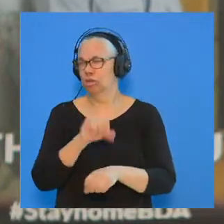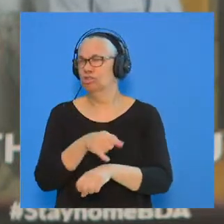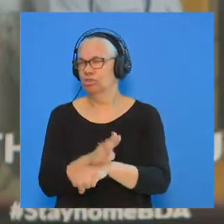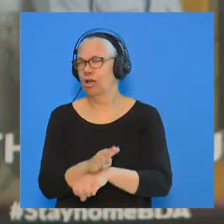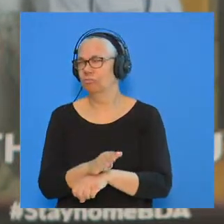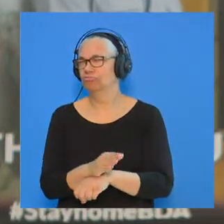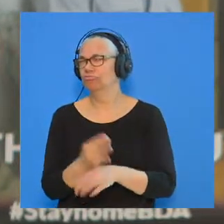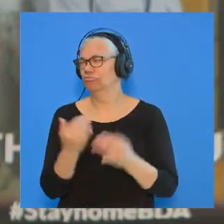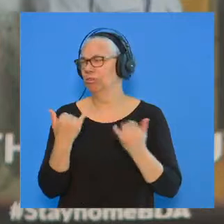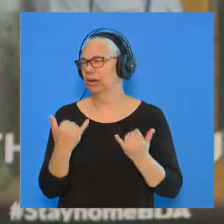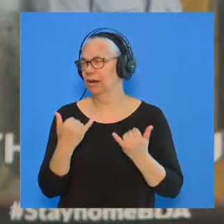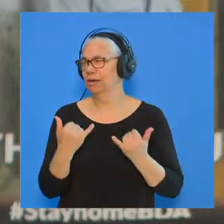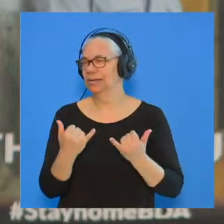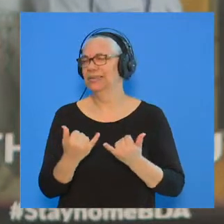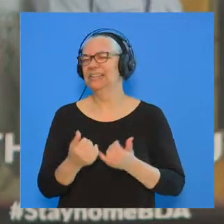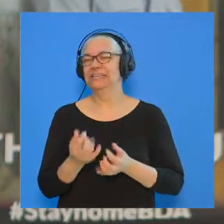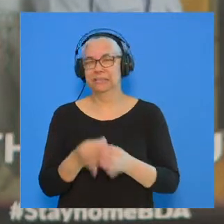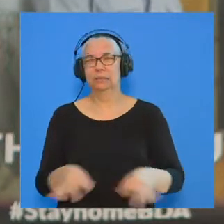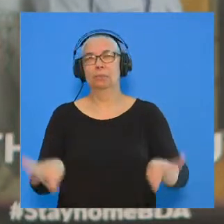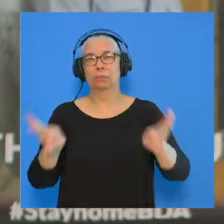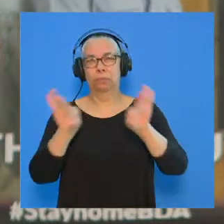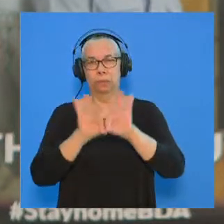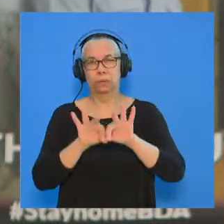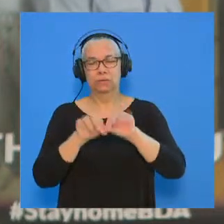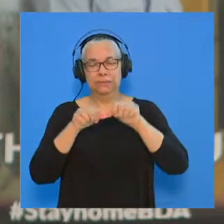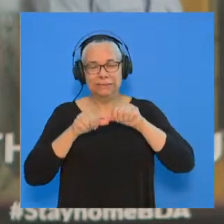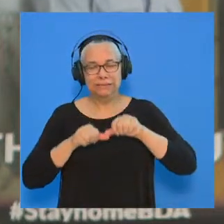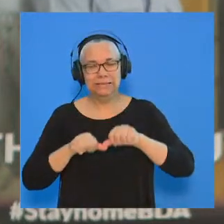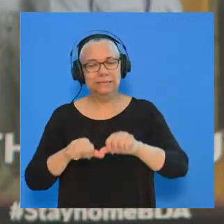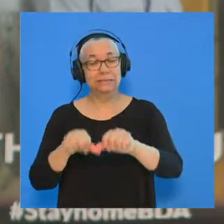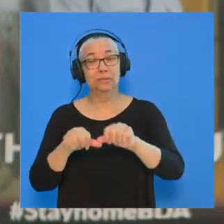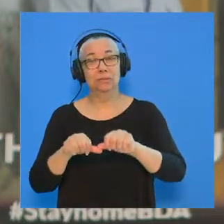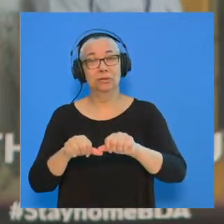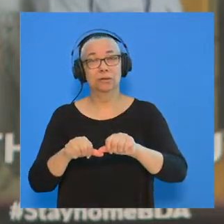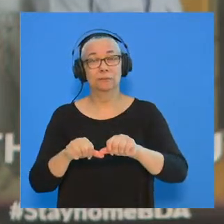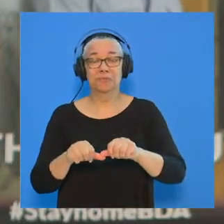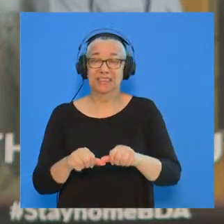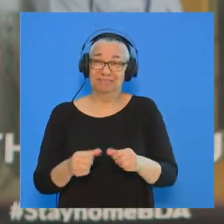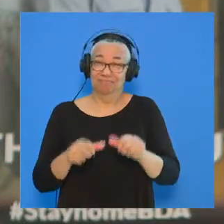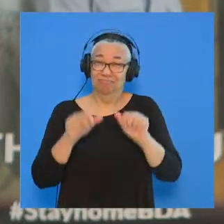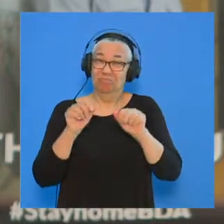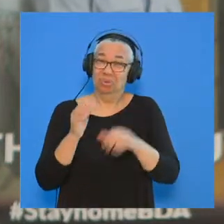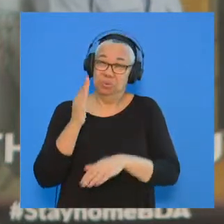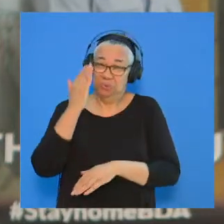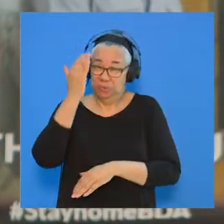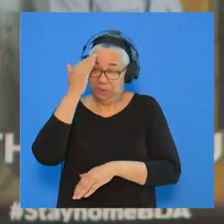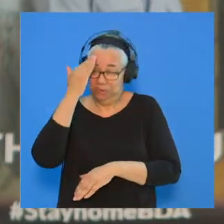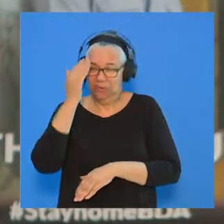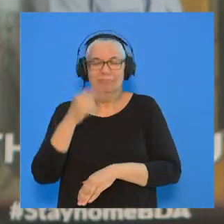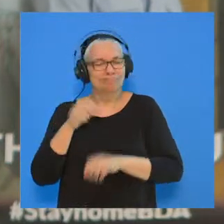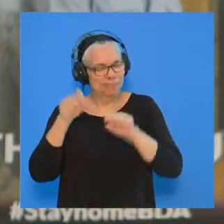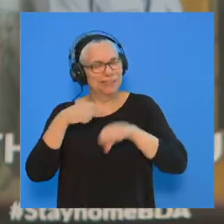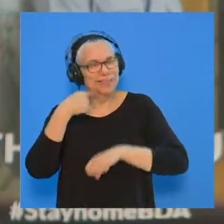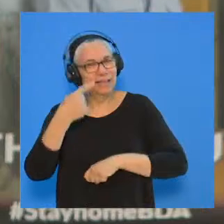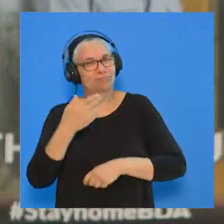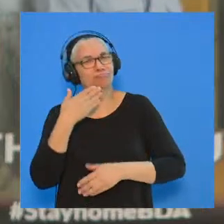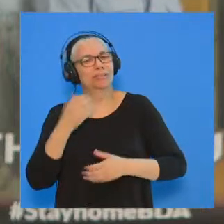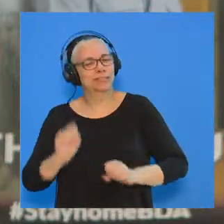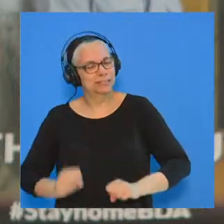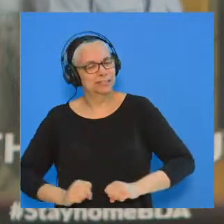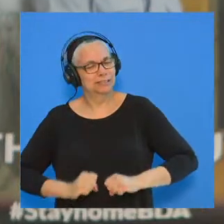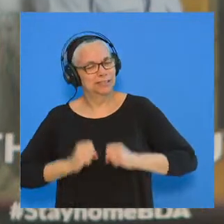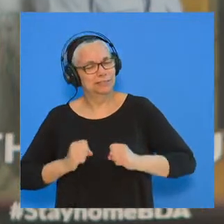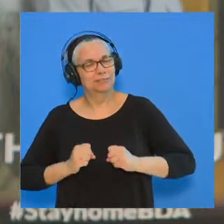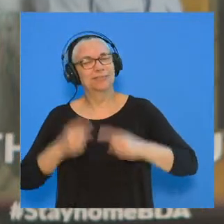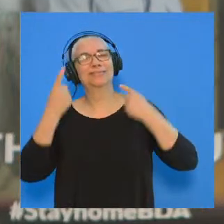that's why it's important that we continue with this really, really good job, because I think we're going to be able to tell a very good success story about Bermuda as we go forward.